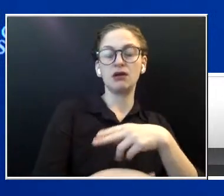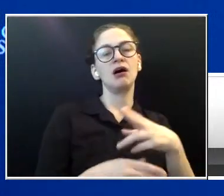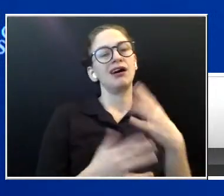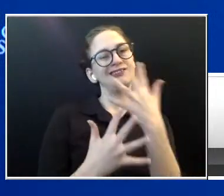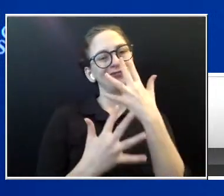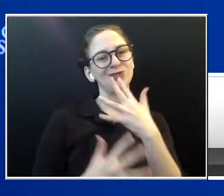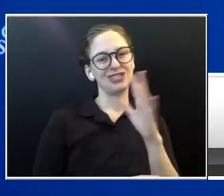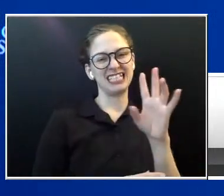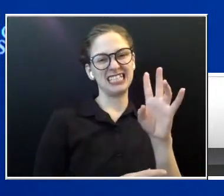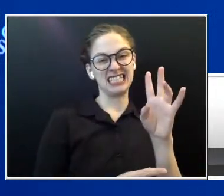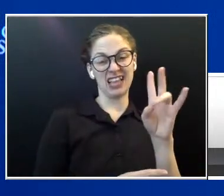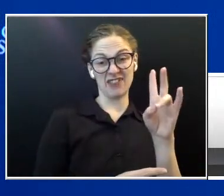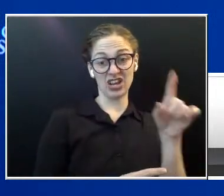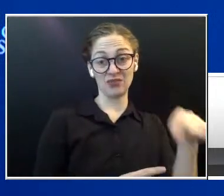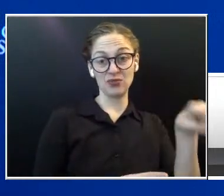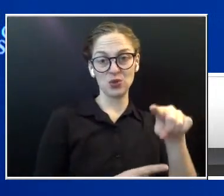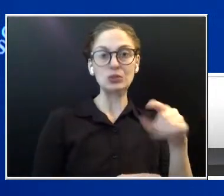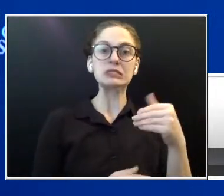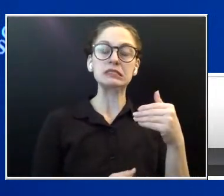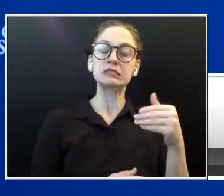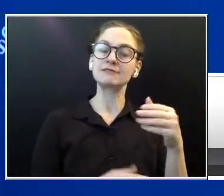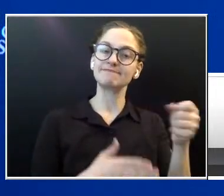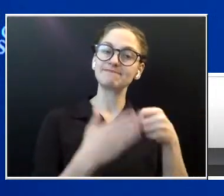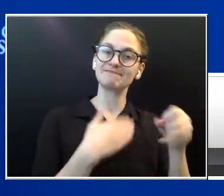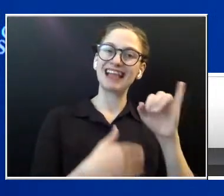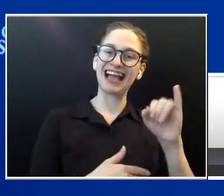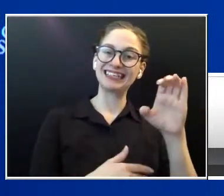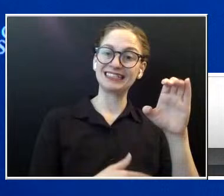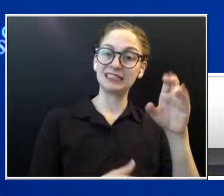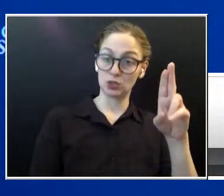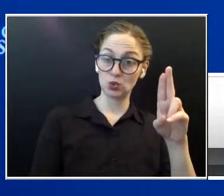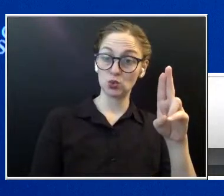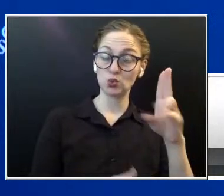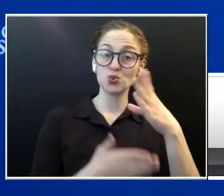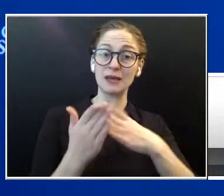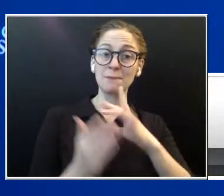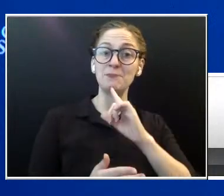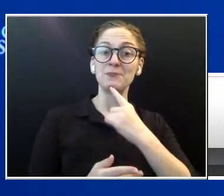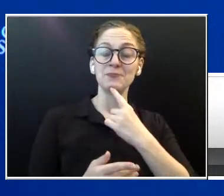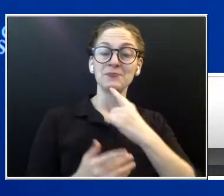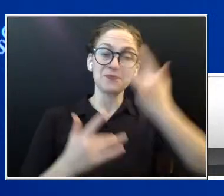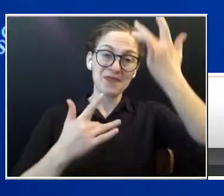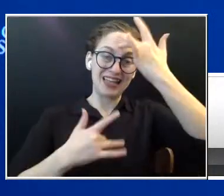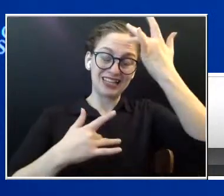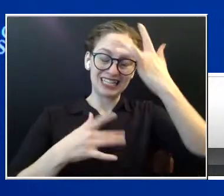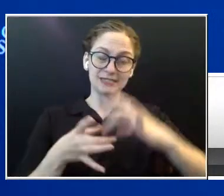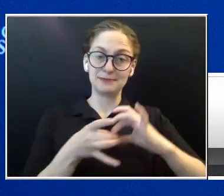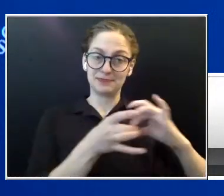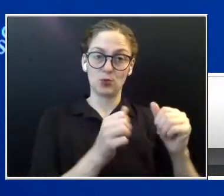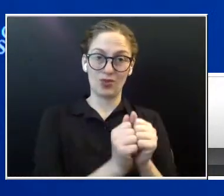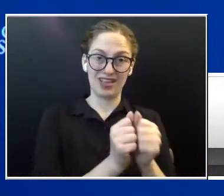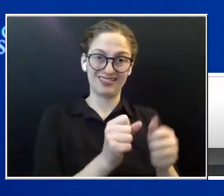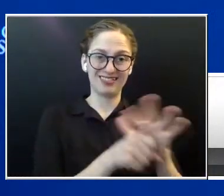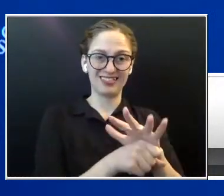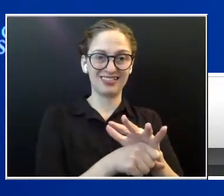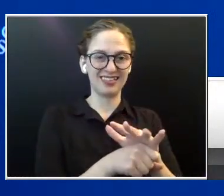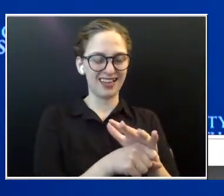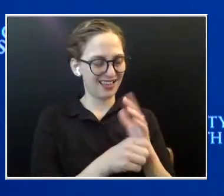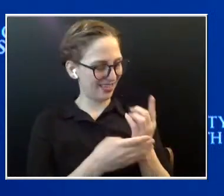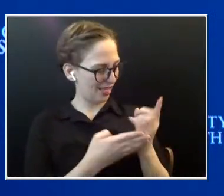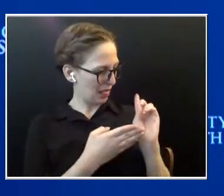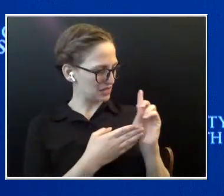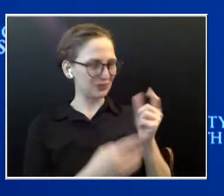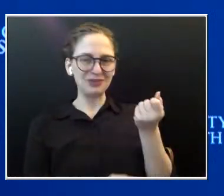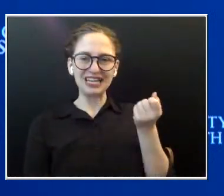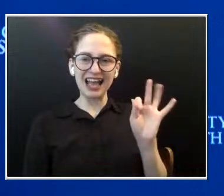severe illness associated with these COVID hospitalizations. And that's a big jump up from 19 the week before. And of course, a couple